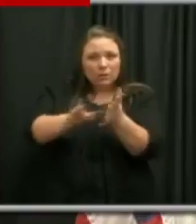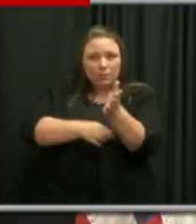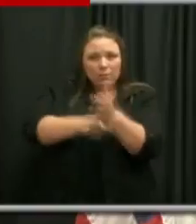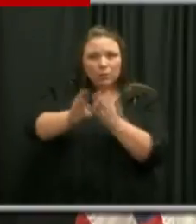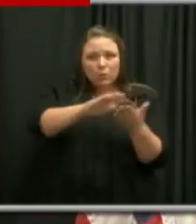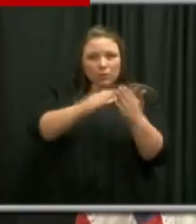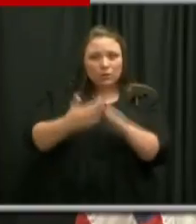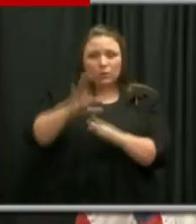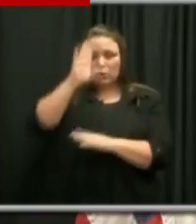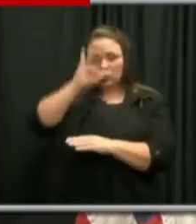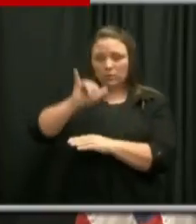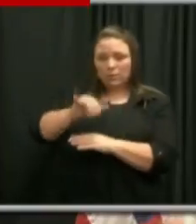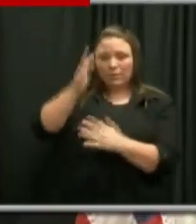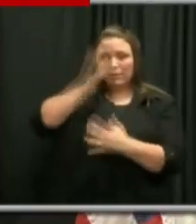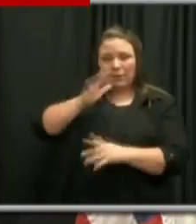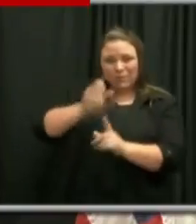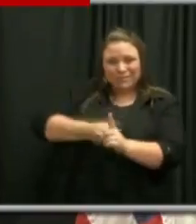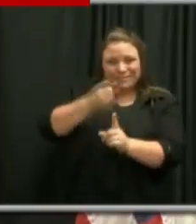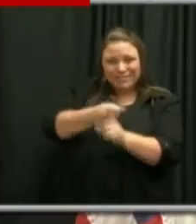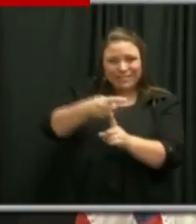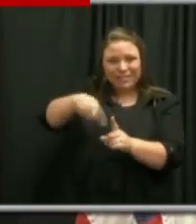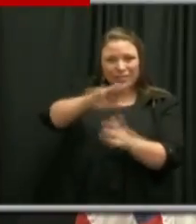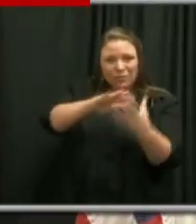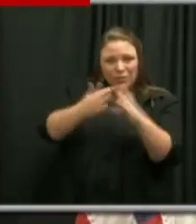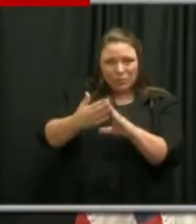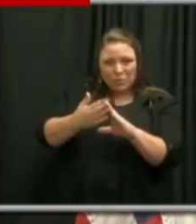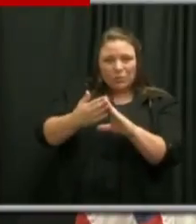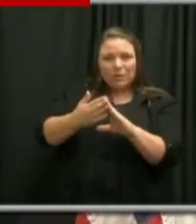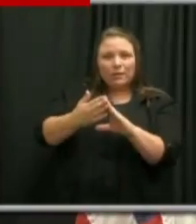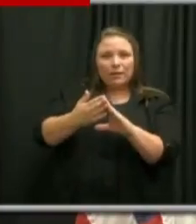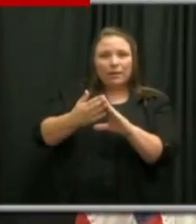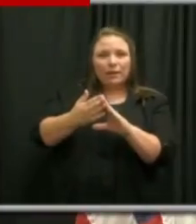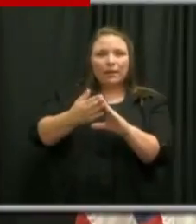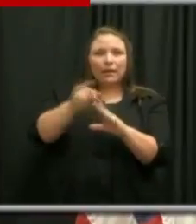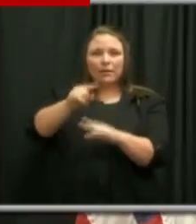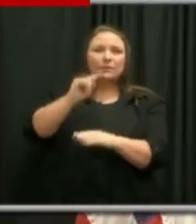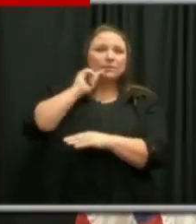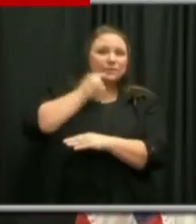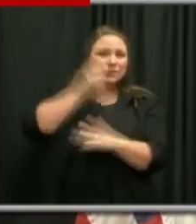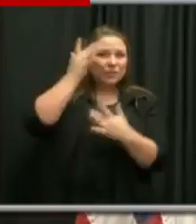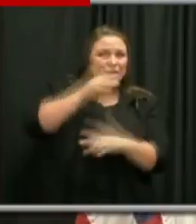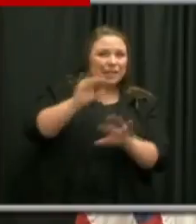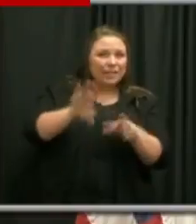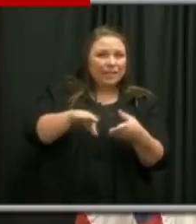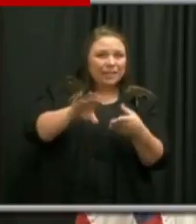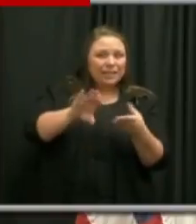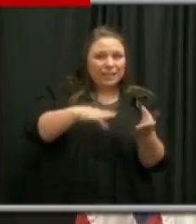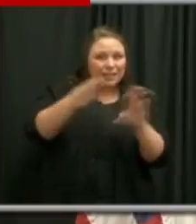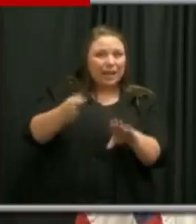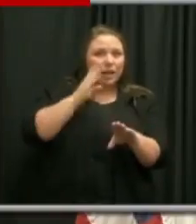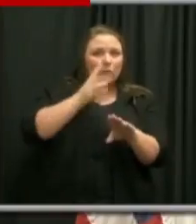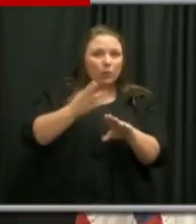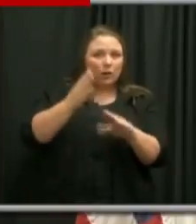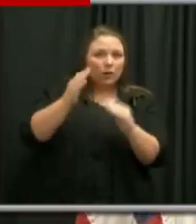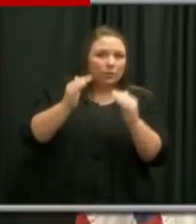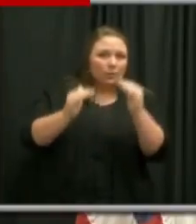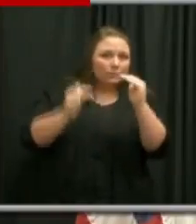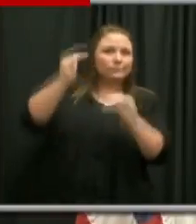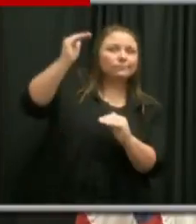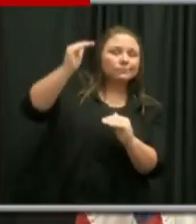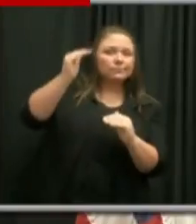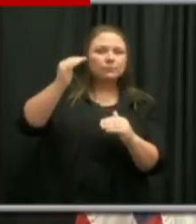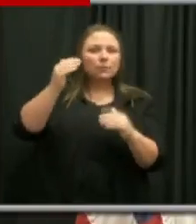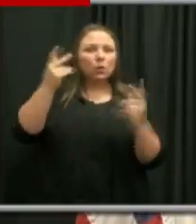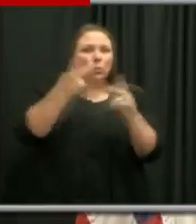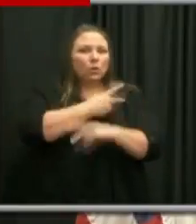because we know that when the virus hits those communities, the level of severe disease and death would be higher. So we are specifically reaching out